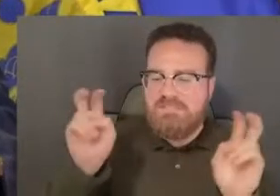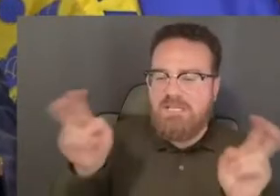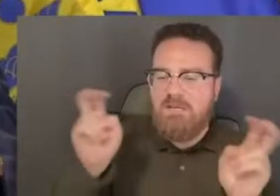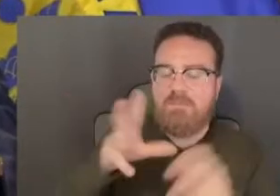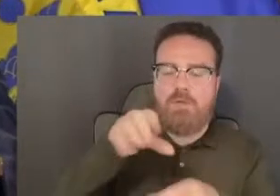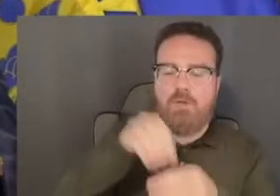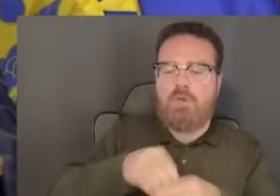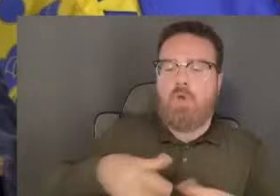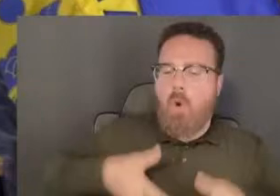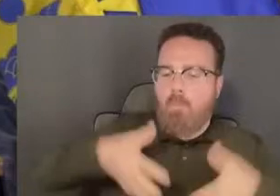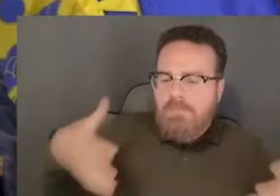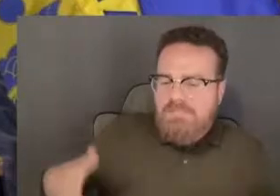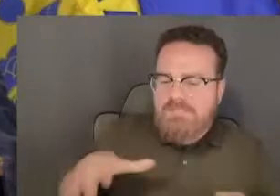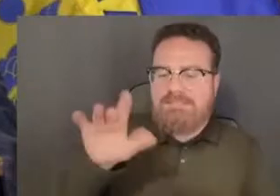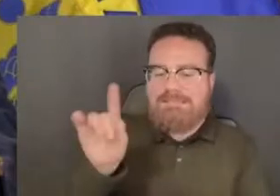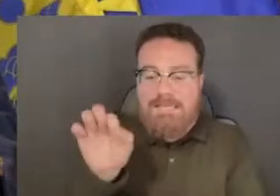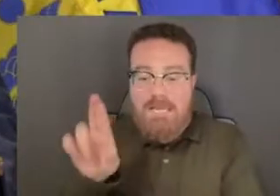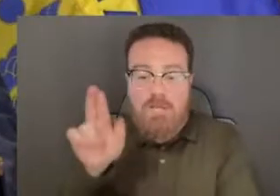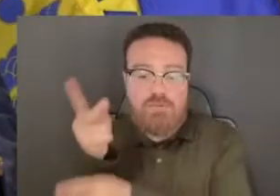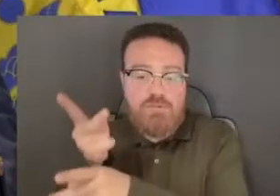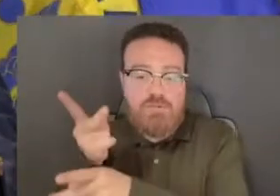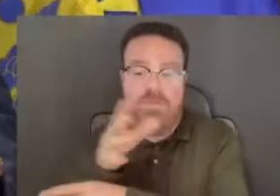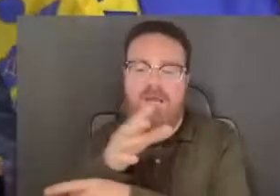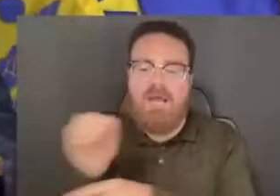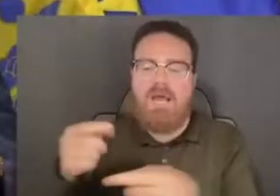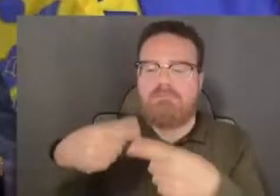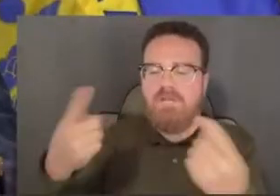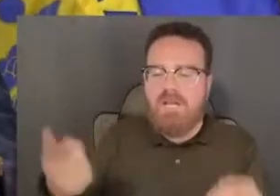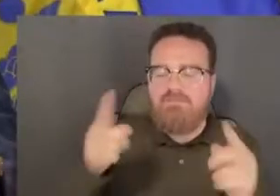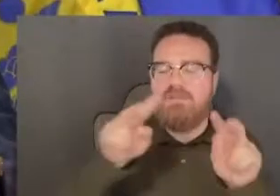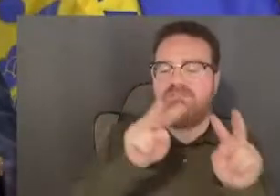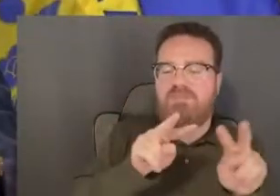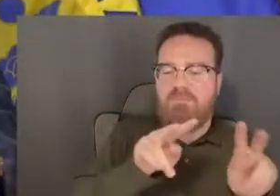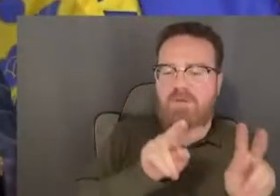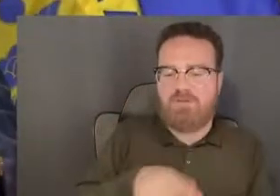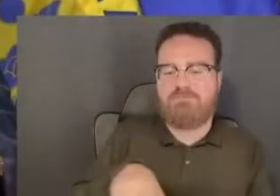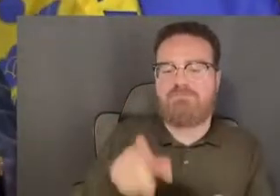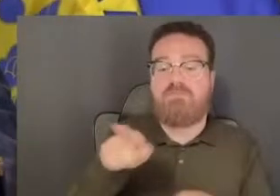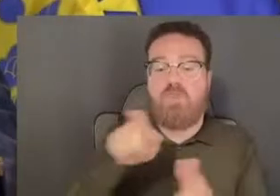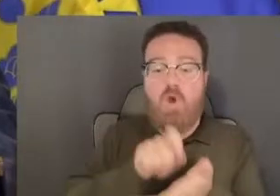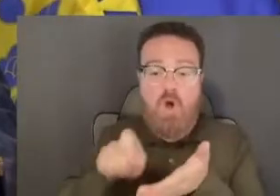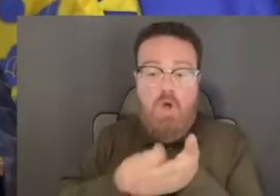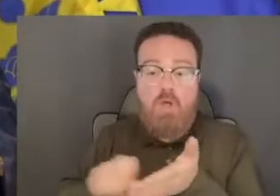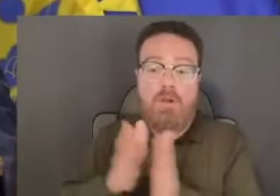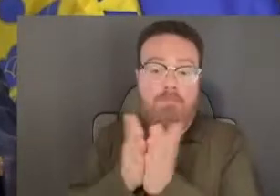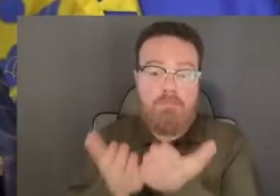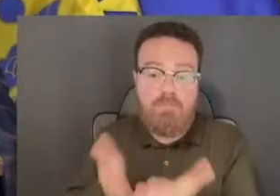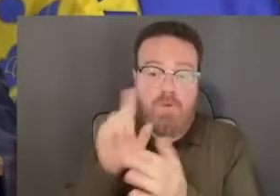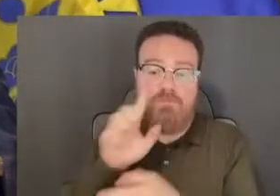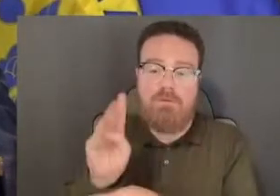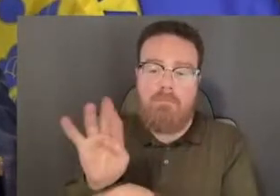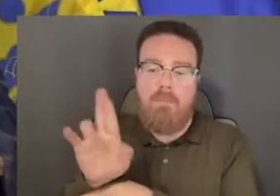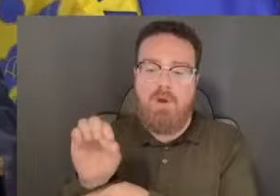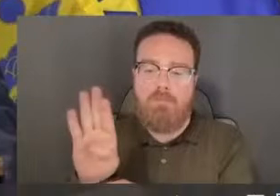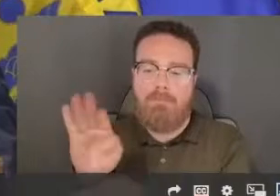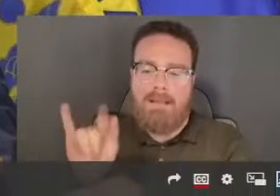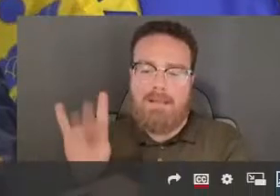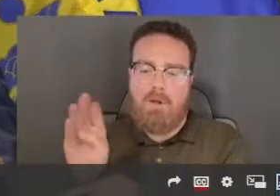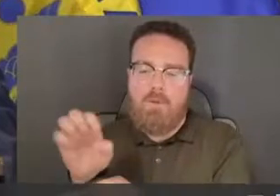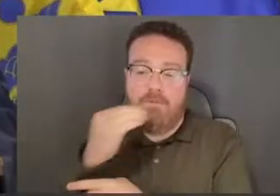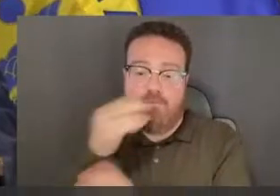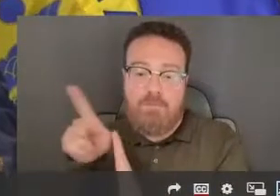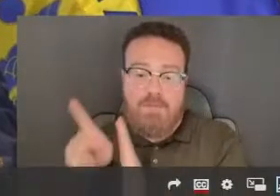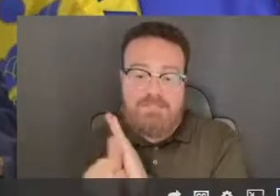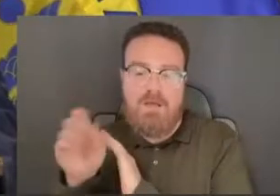prestigious National Academy of Medicine and the recipient of numerous honors and awards, his work has had a major and lasting impact on health